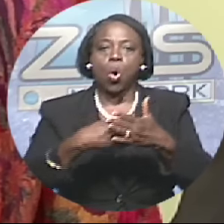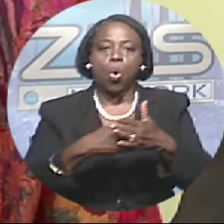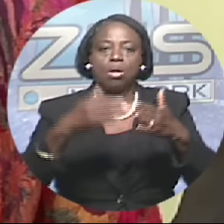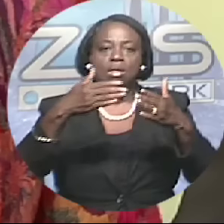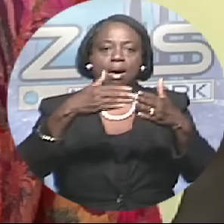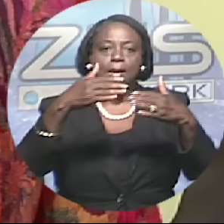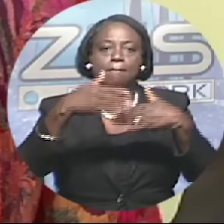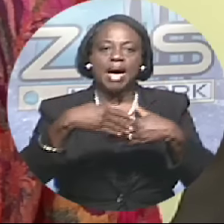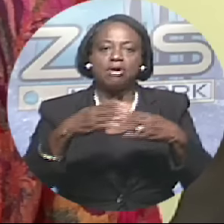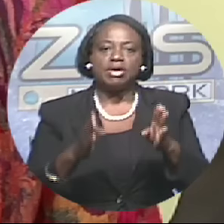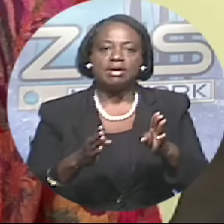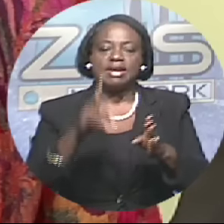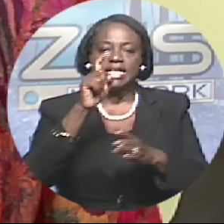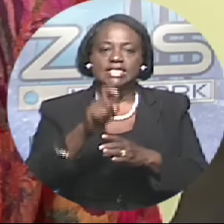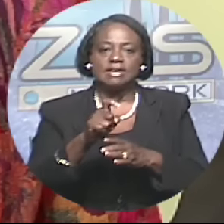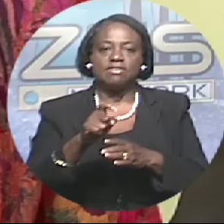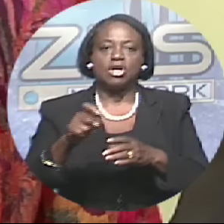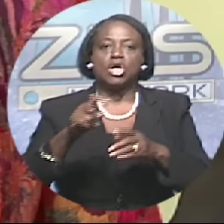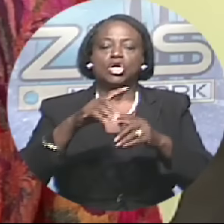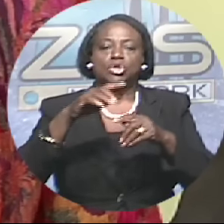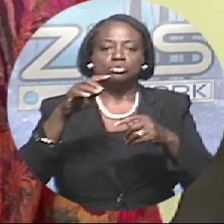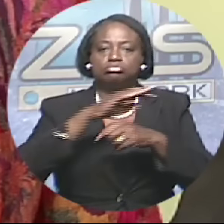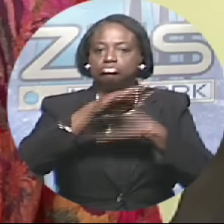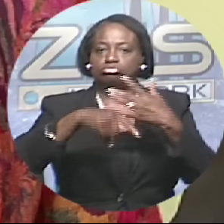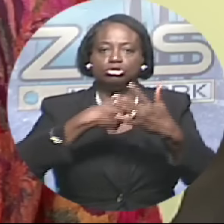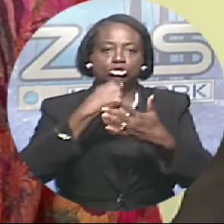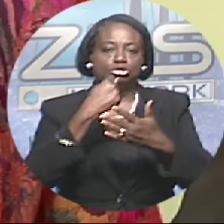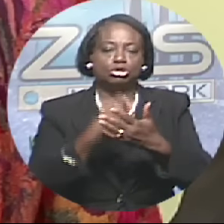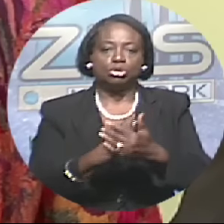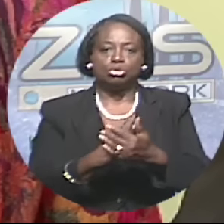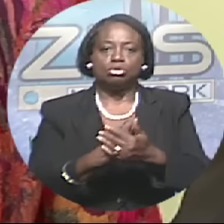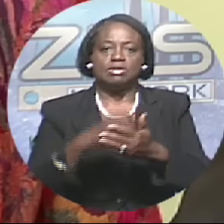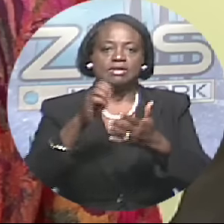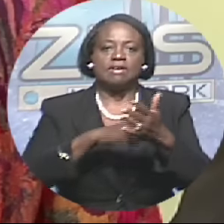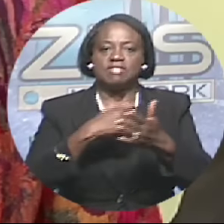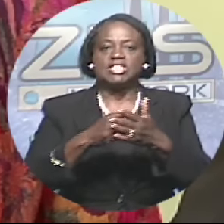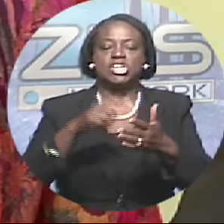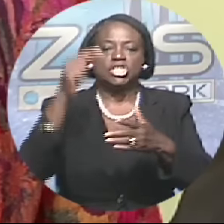the total elimination of this horrific problem of gender-based violence.